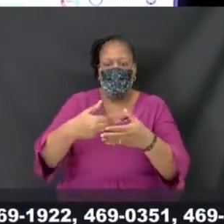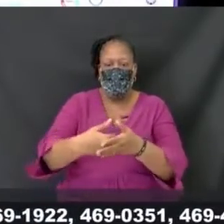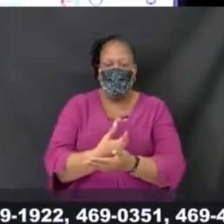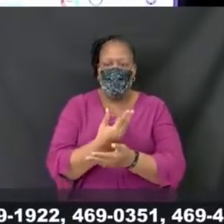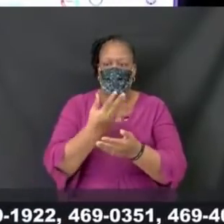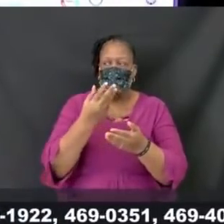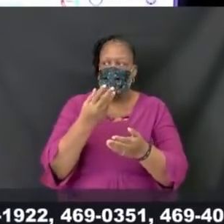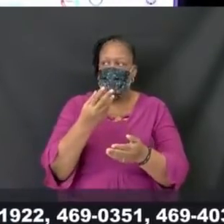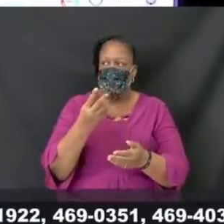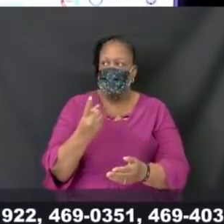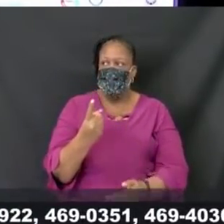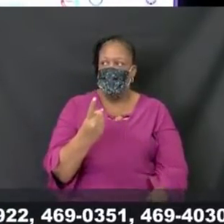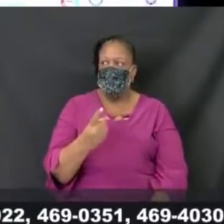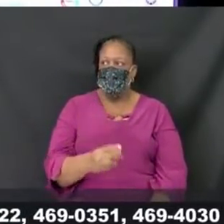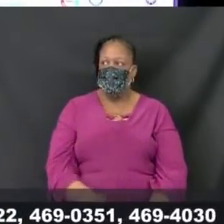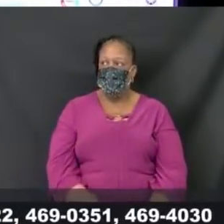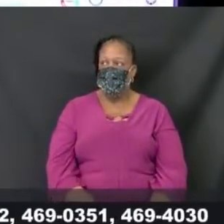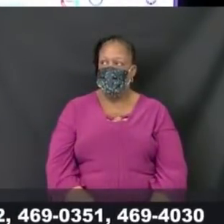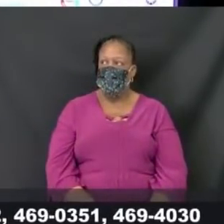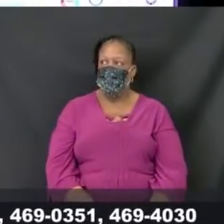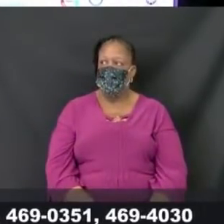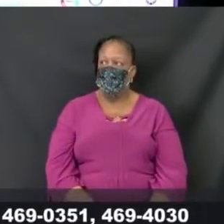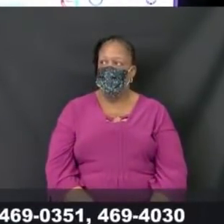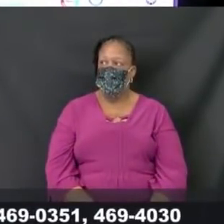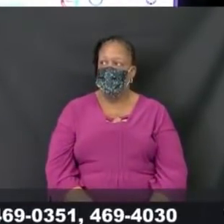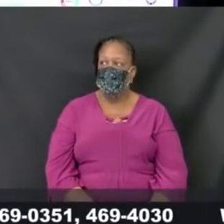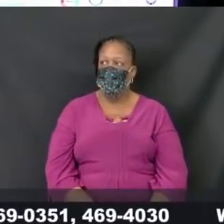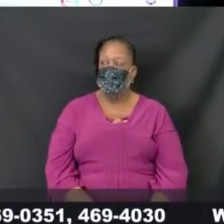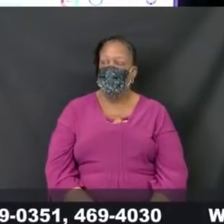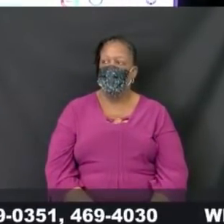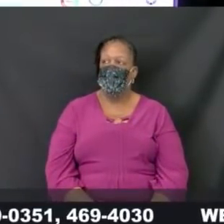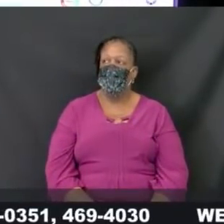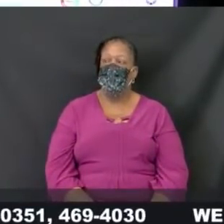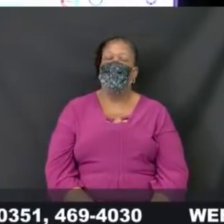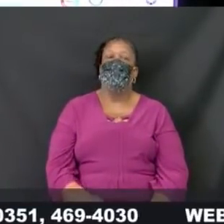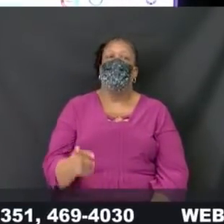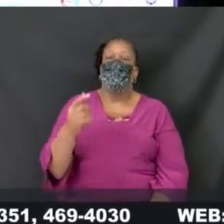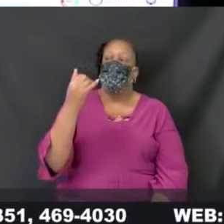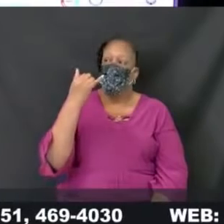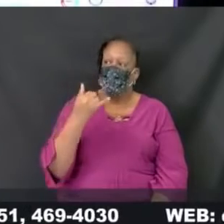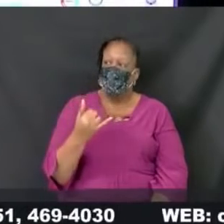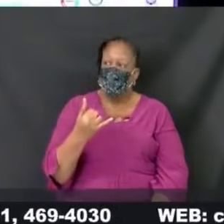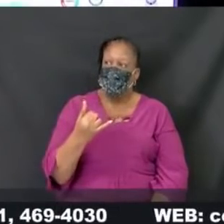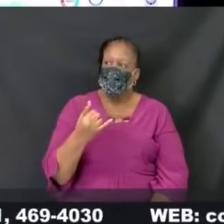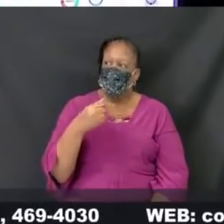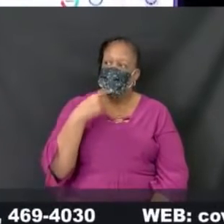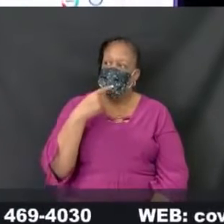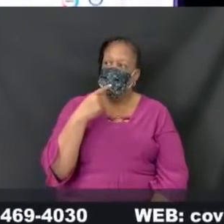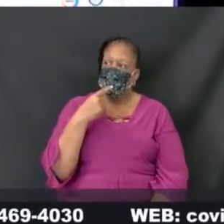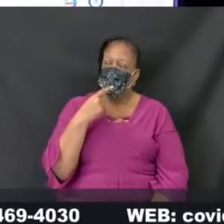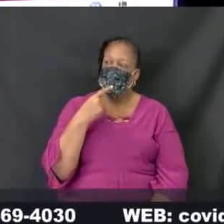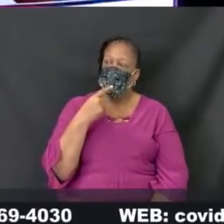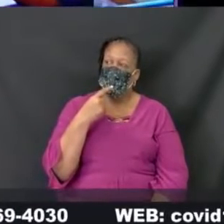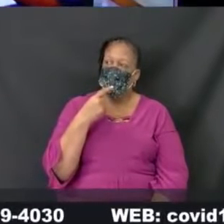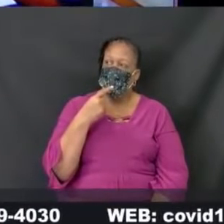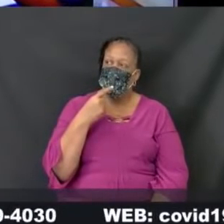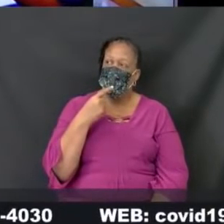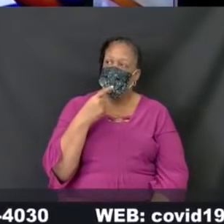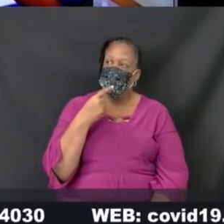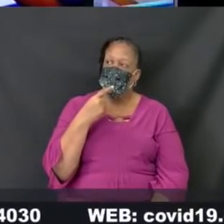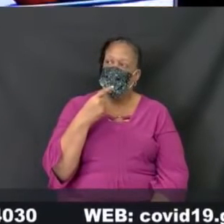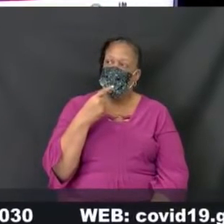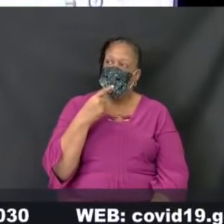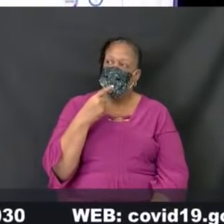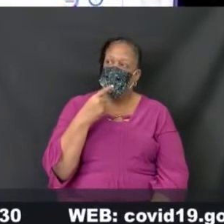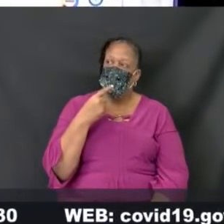I think it's important for me to, from the onset, state a policy of the Ministry of Health and the government of St. Kitts and